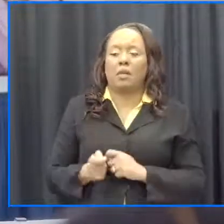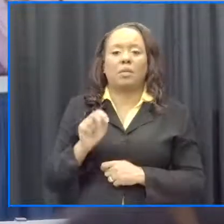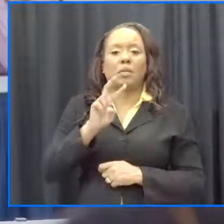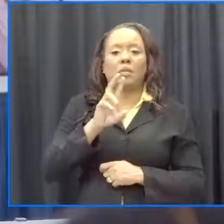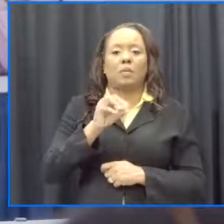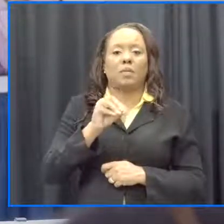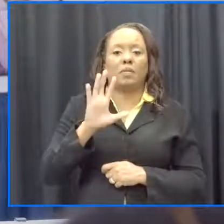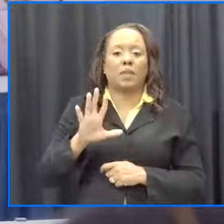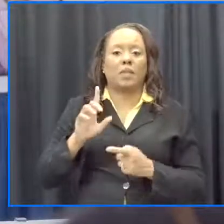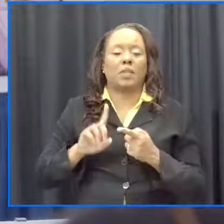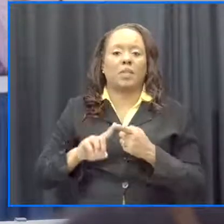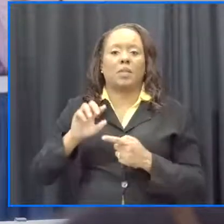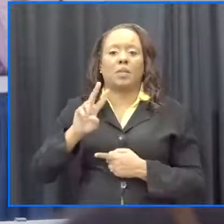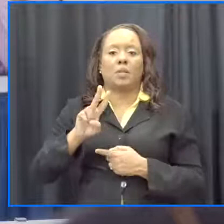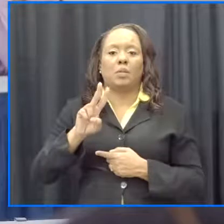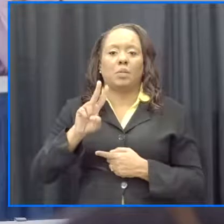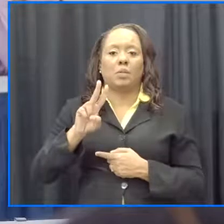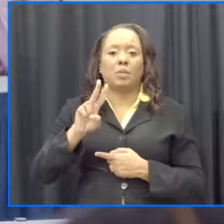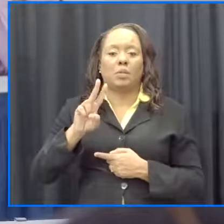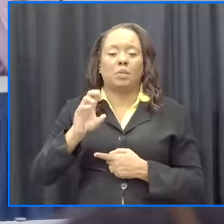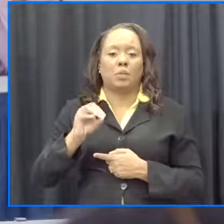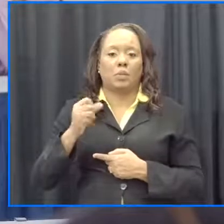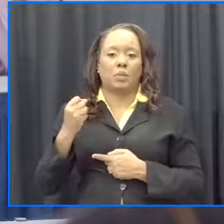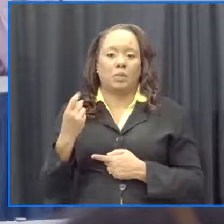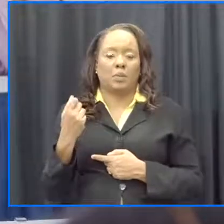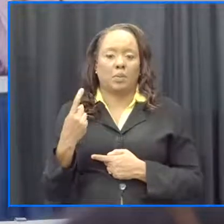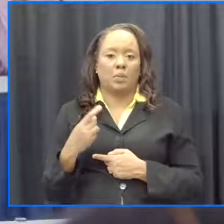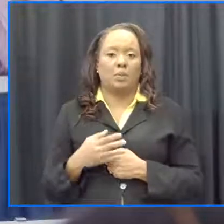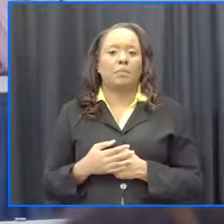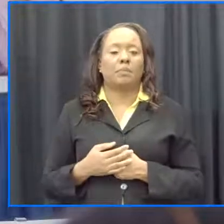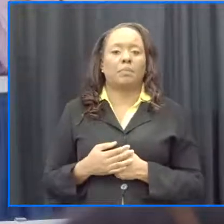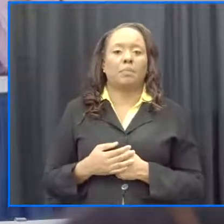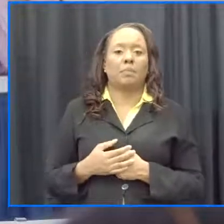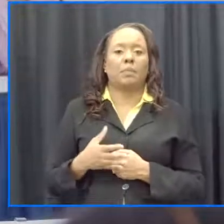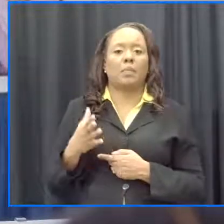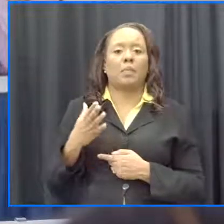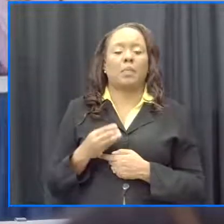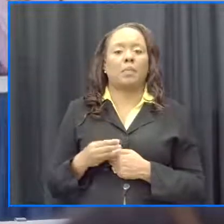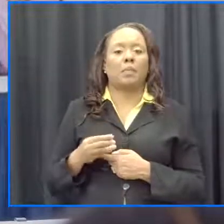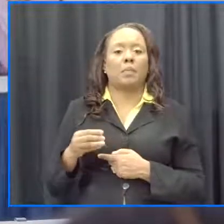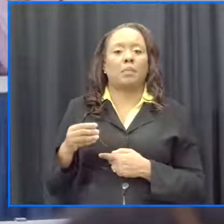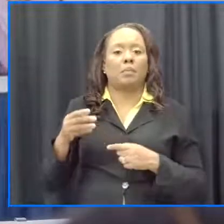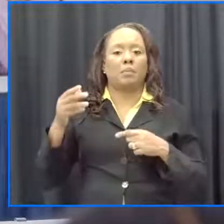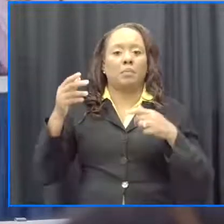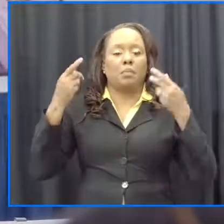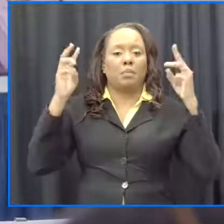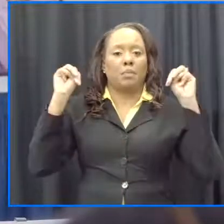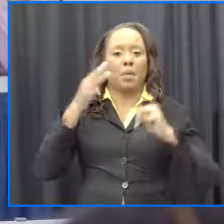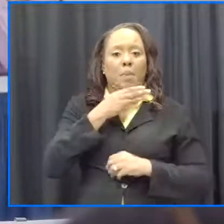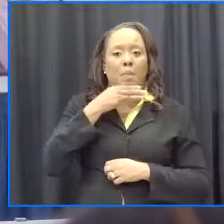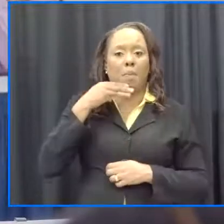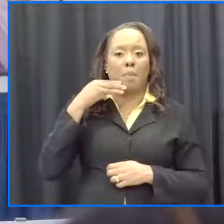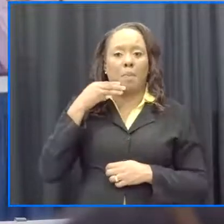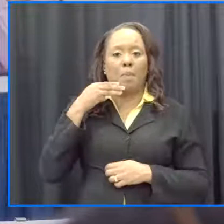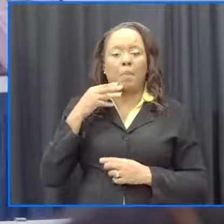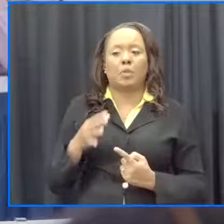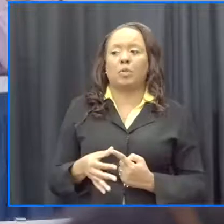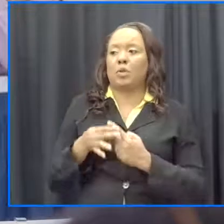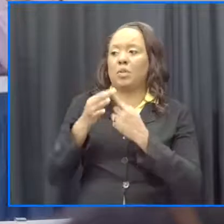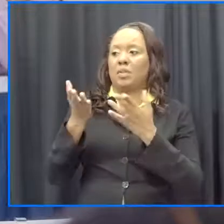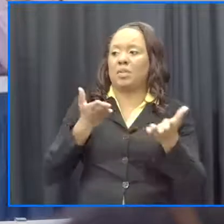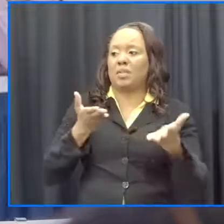from 2005 to 2011 and was appointed by Prime Minister Mayor Amor Motley to serve